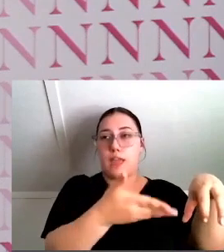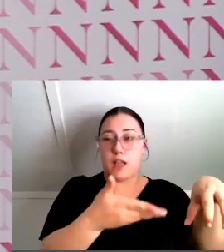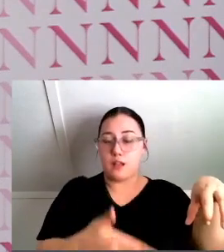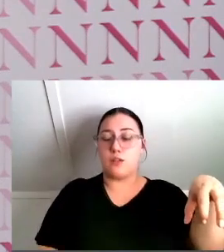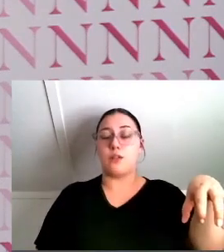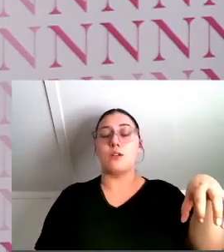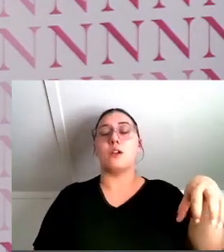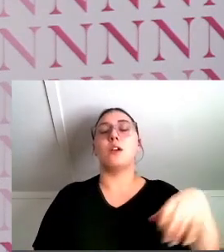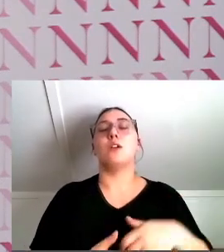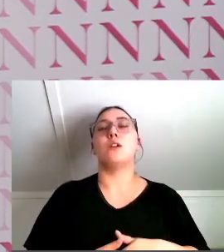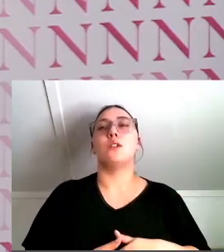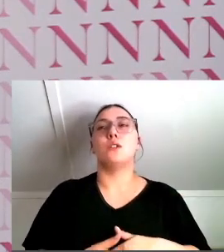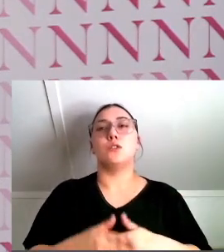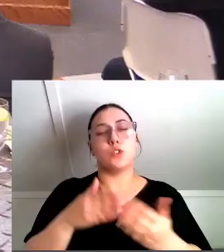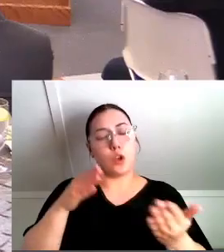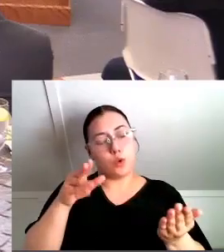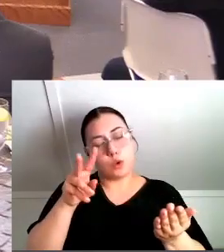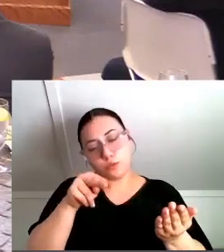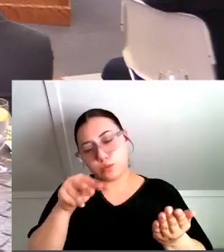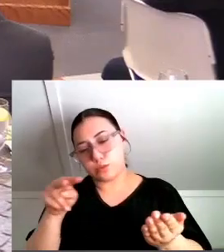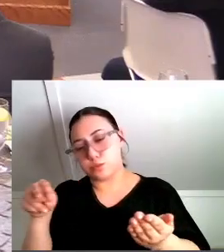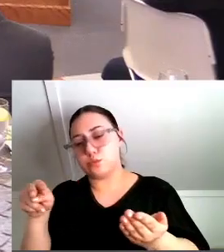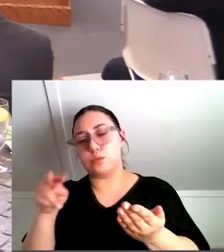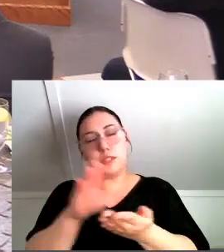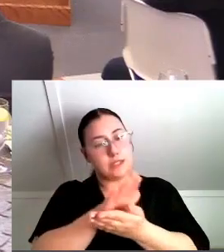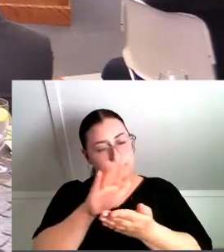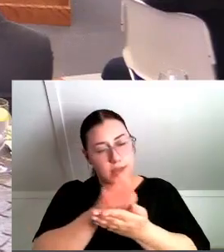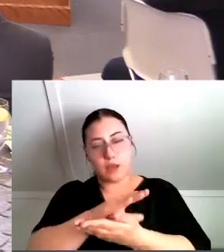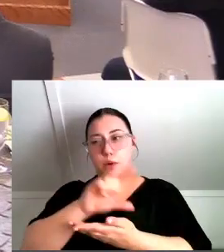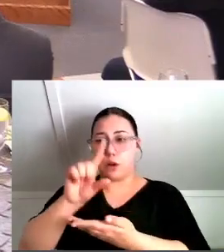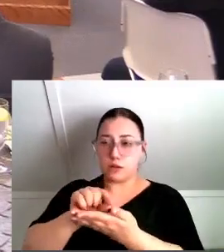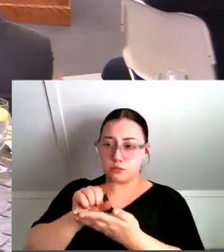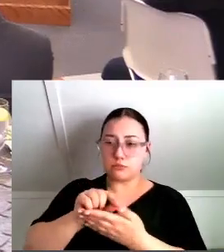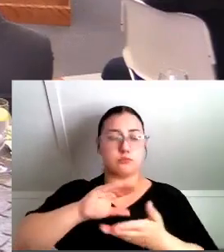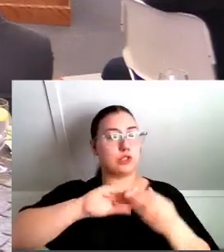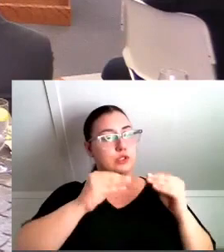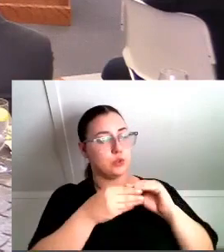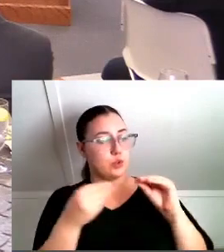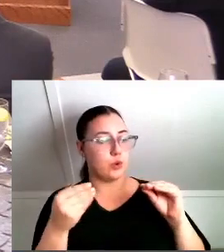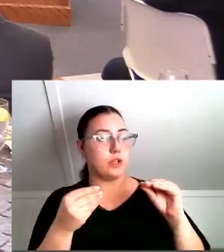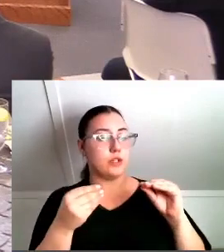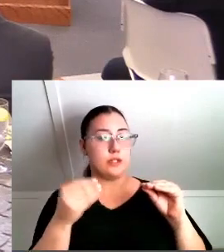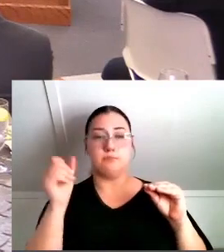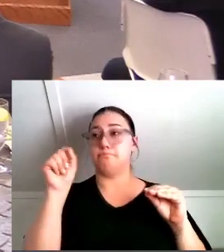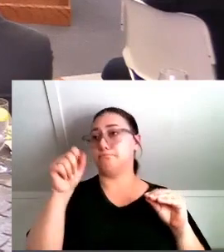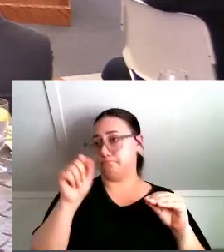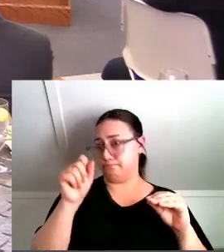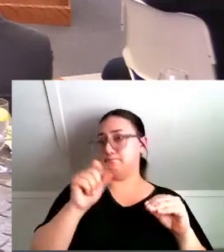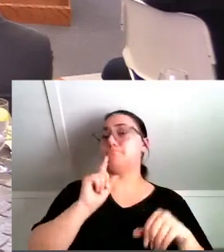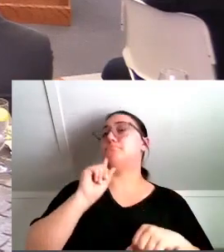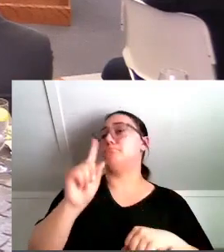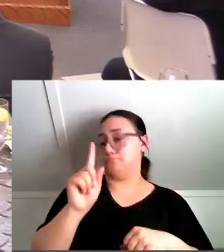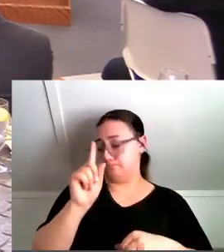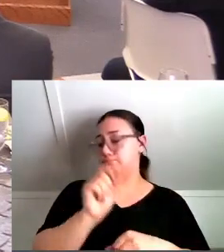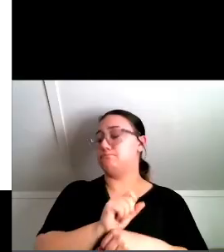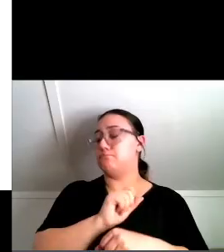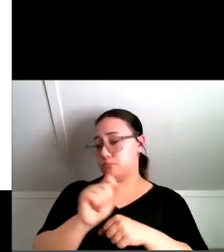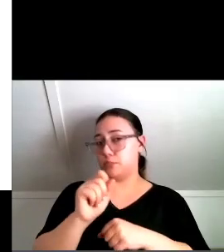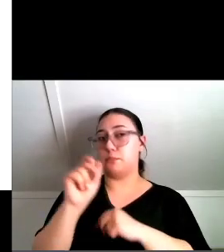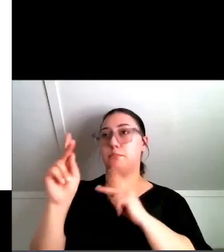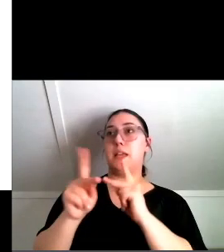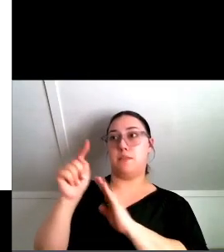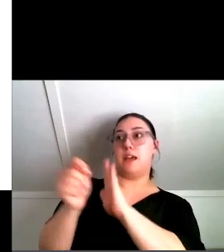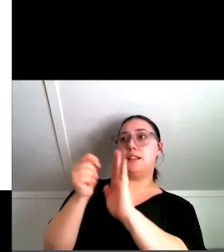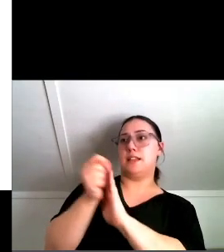these documents and looking at these stories, we can see that in fact, there were plenty of people at the time who were saying, no, don't sell this